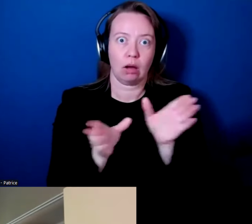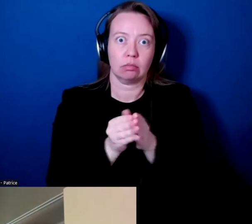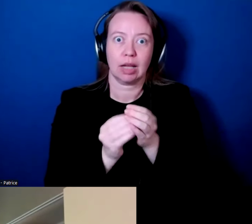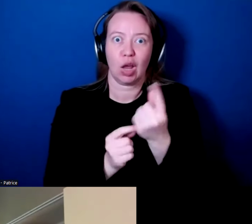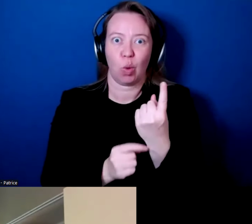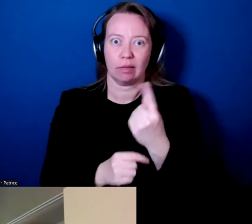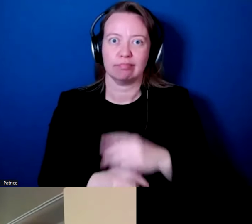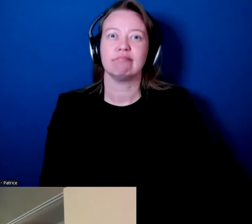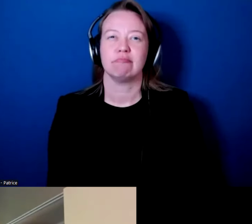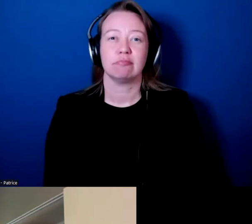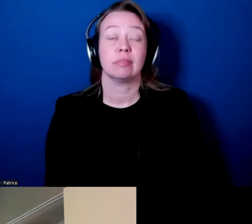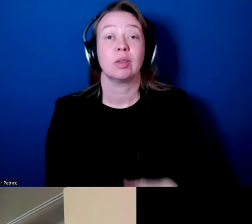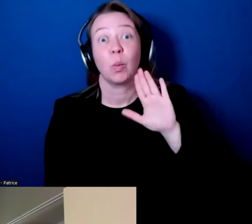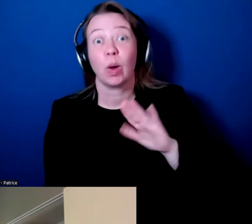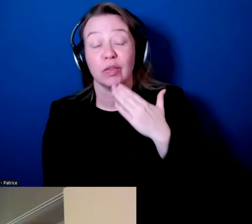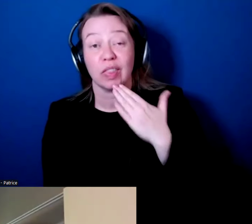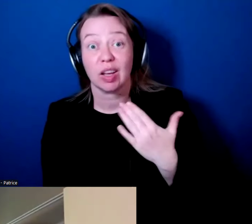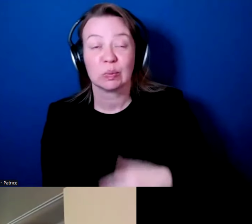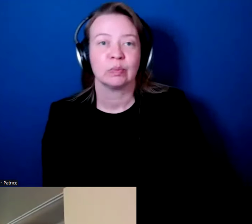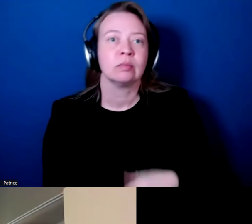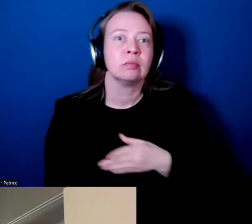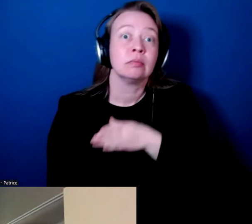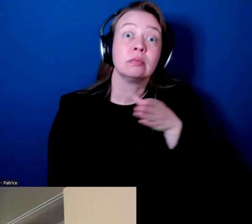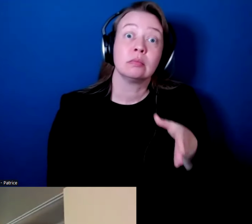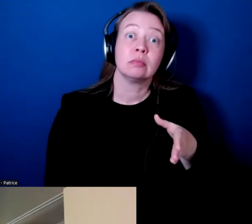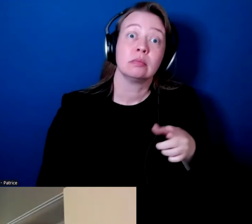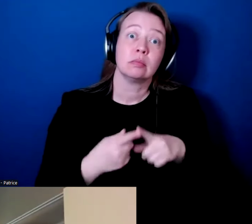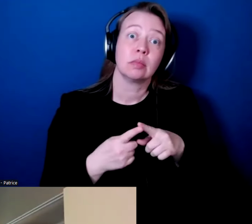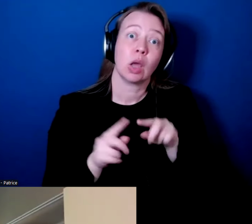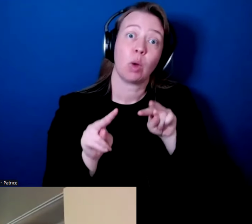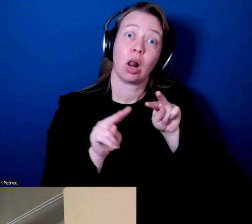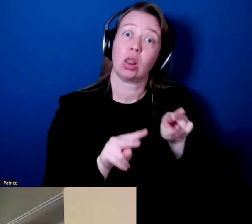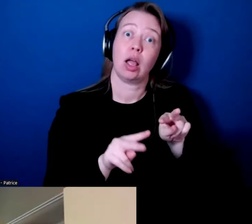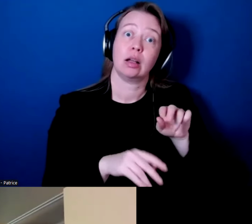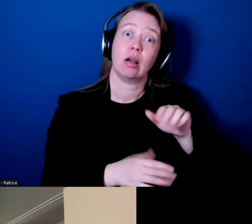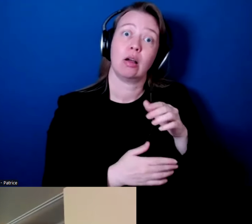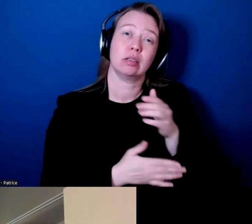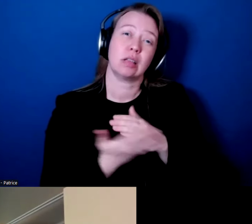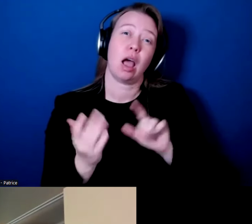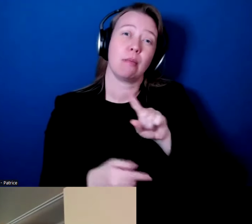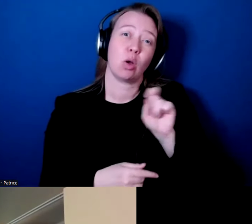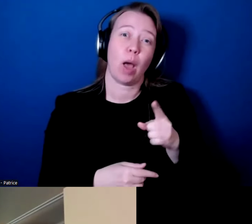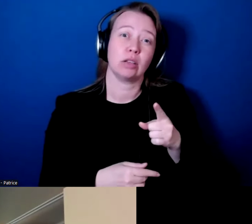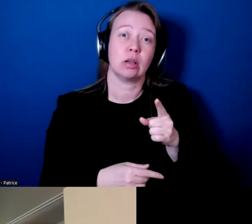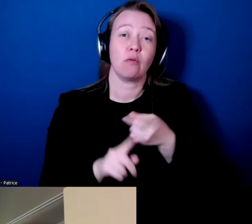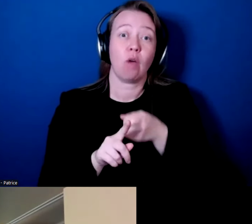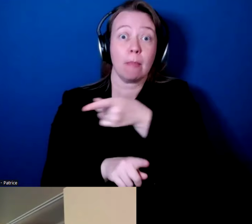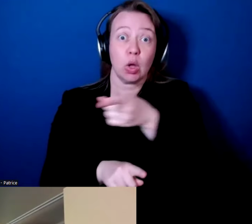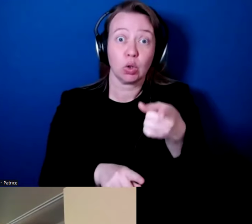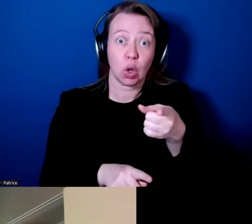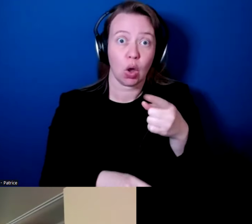Great, thank you. Okay, so now we're going to turn to some questions that have been submitted as part of the